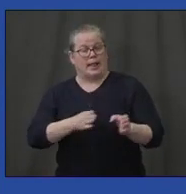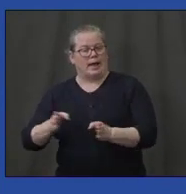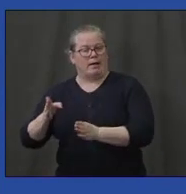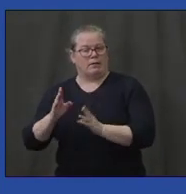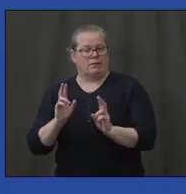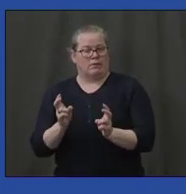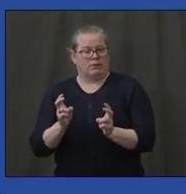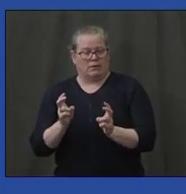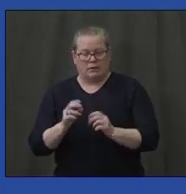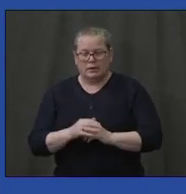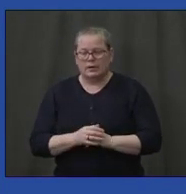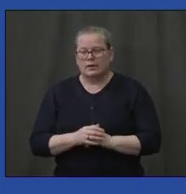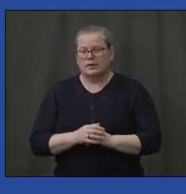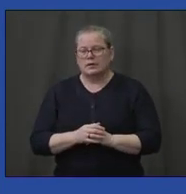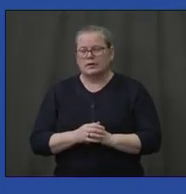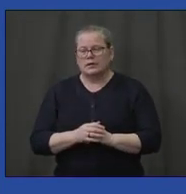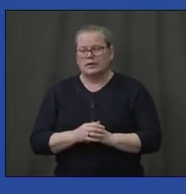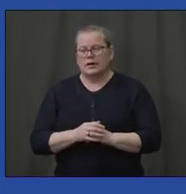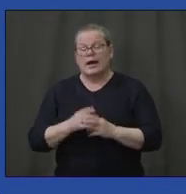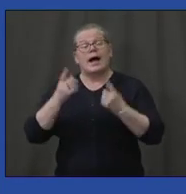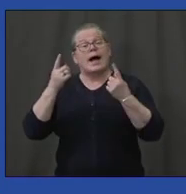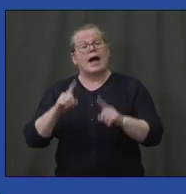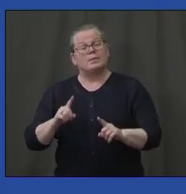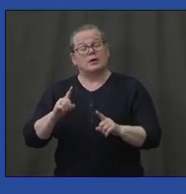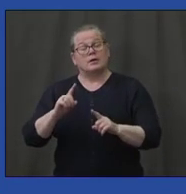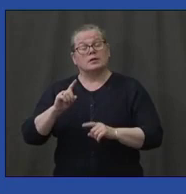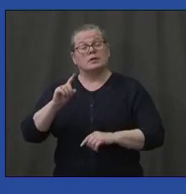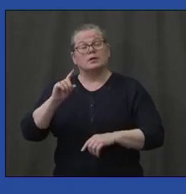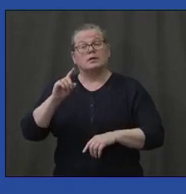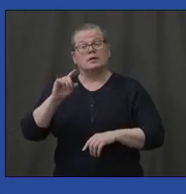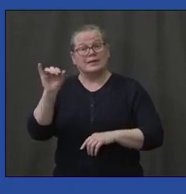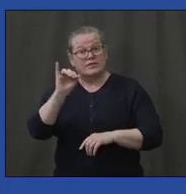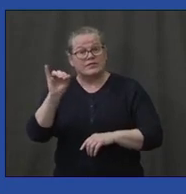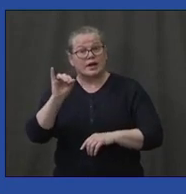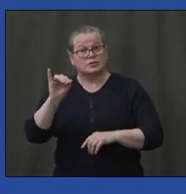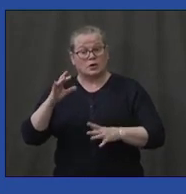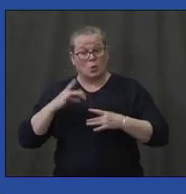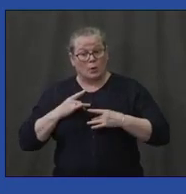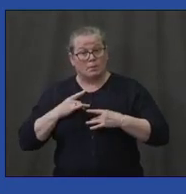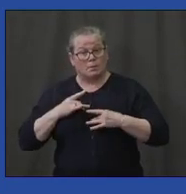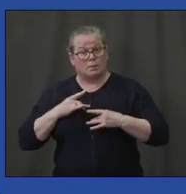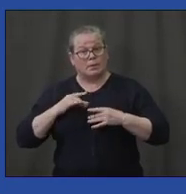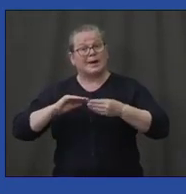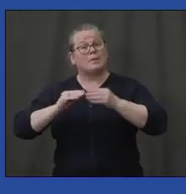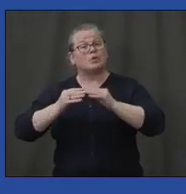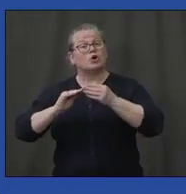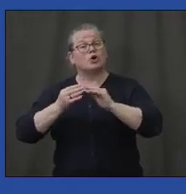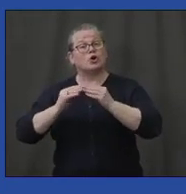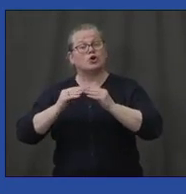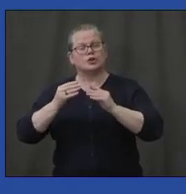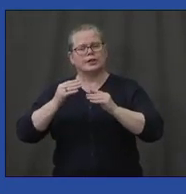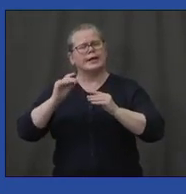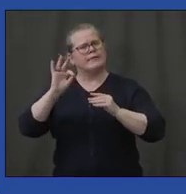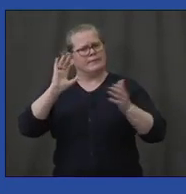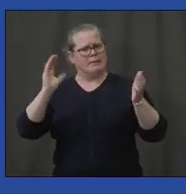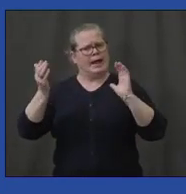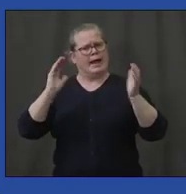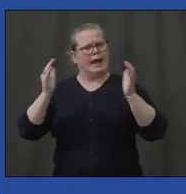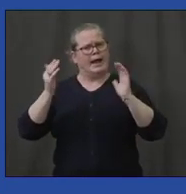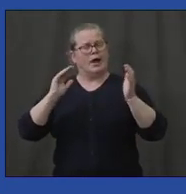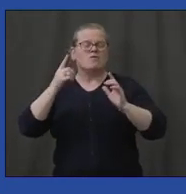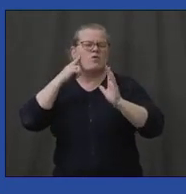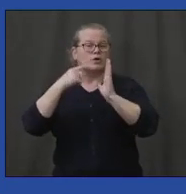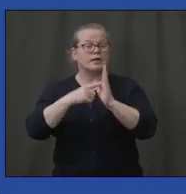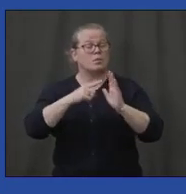in infection rates and how fast this spreads between, say, Seattle, Washington, and New York City. And there's some early indications